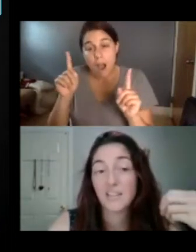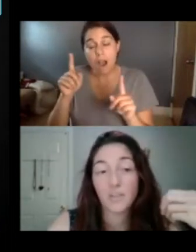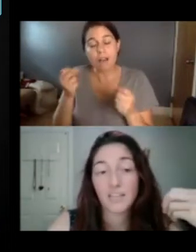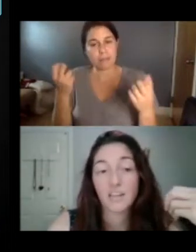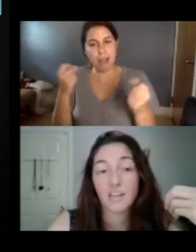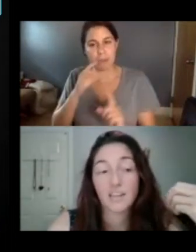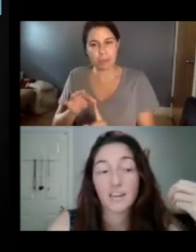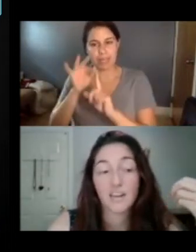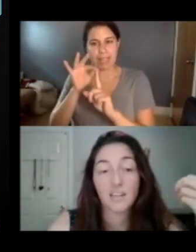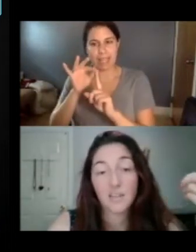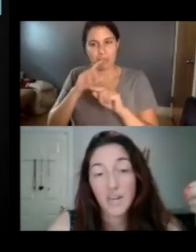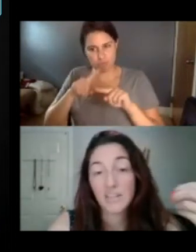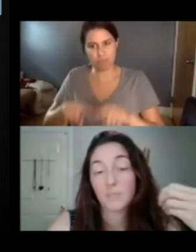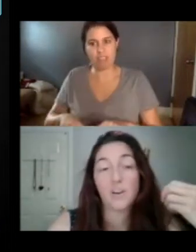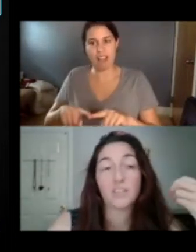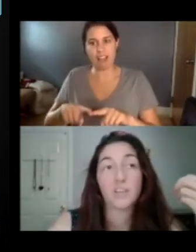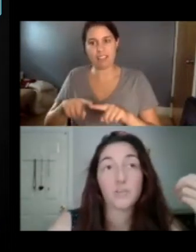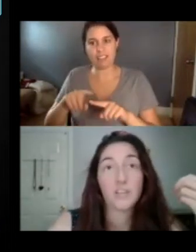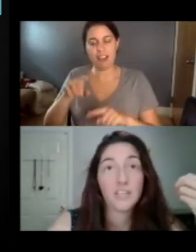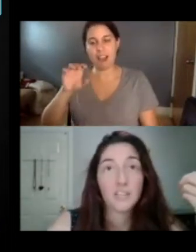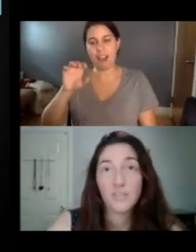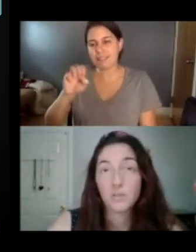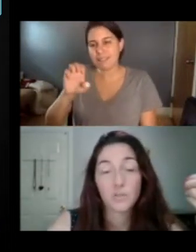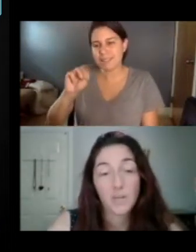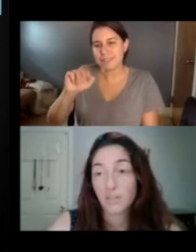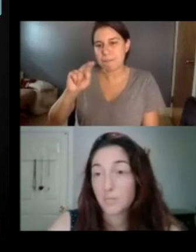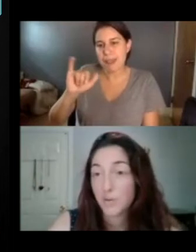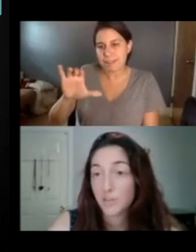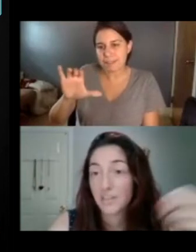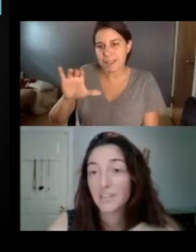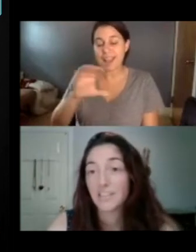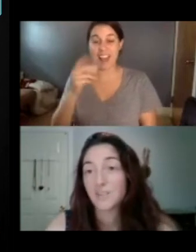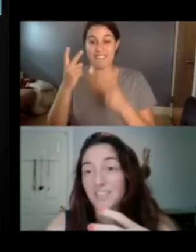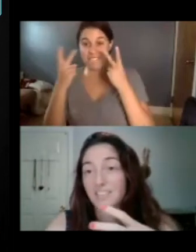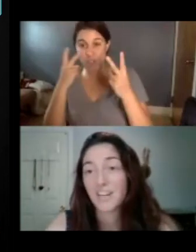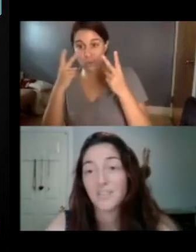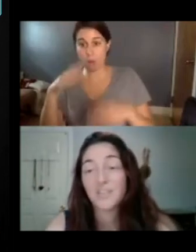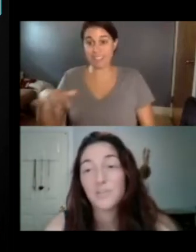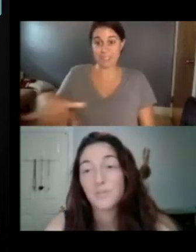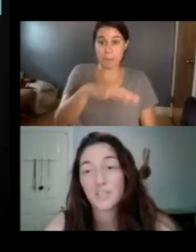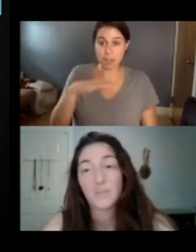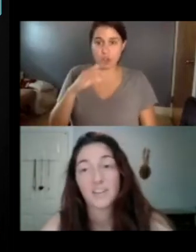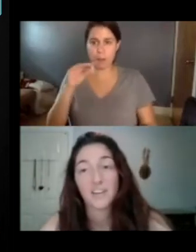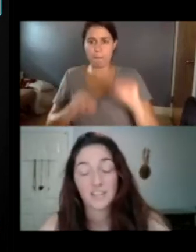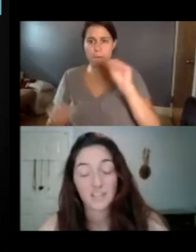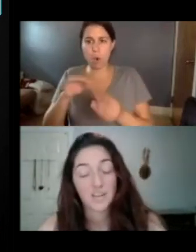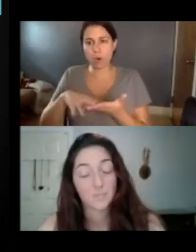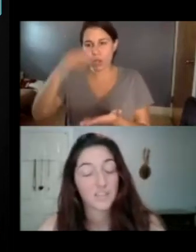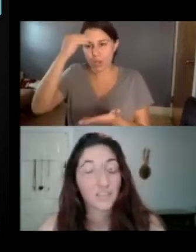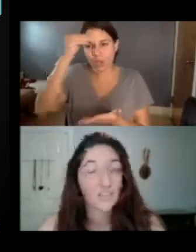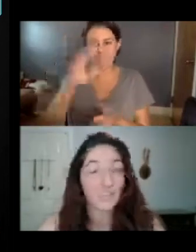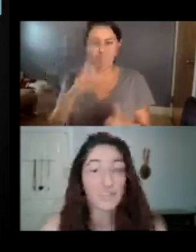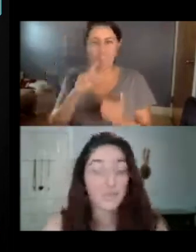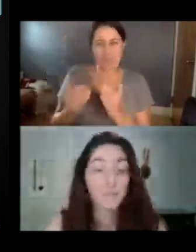that it relies on semantic, but also visual, spatial, and motor learning. So it's kind of a new spin